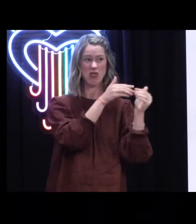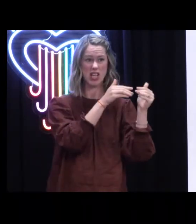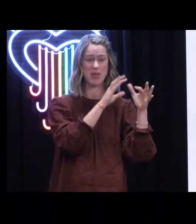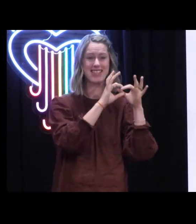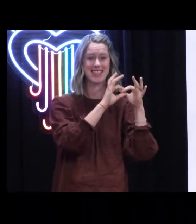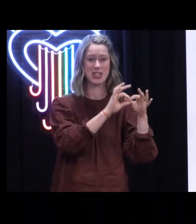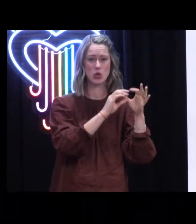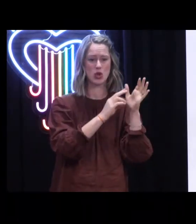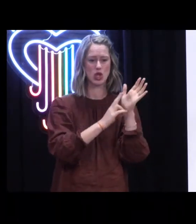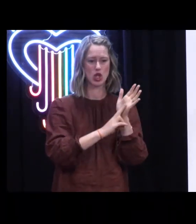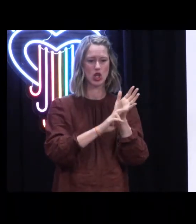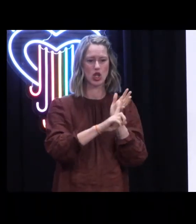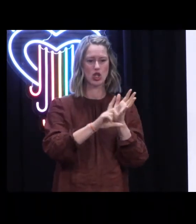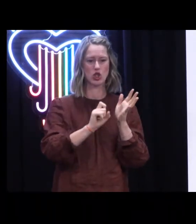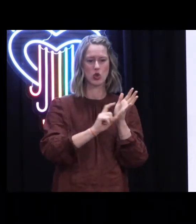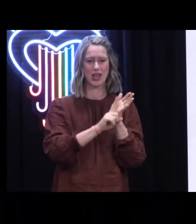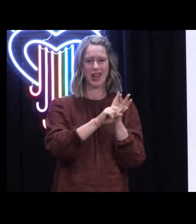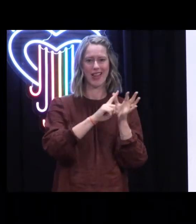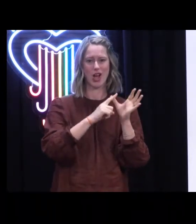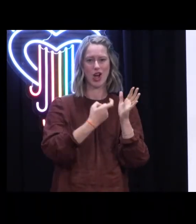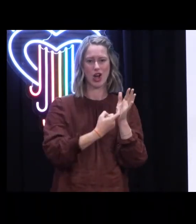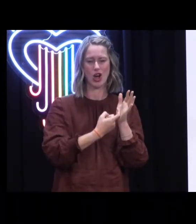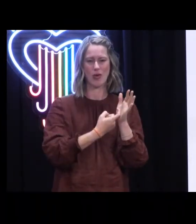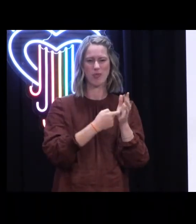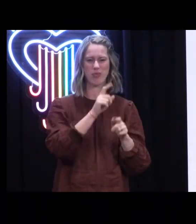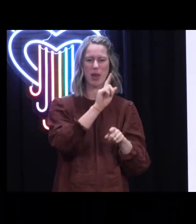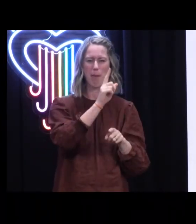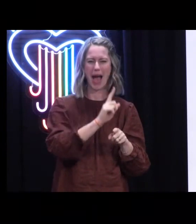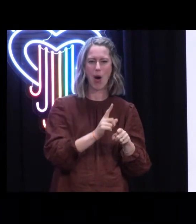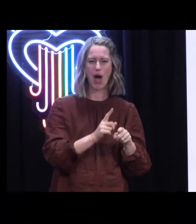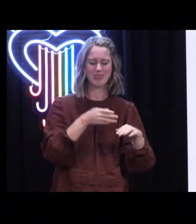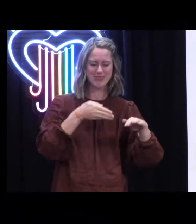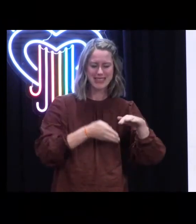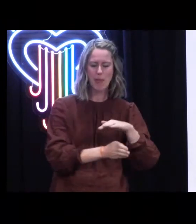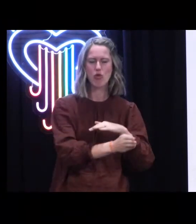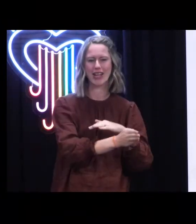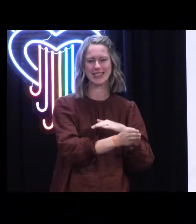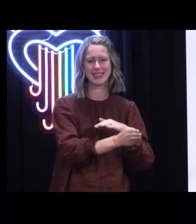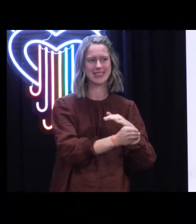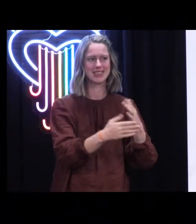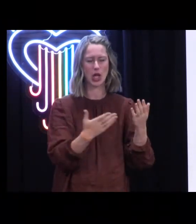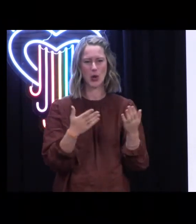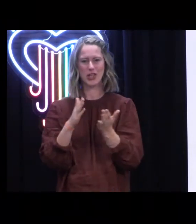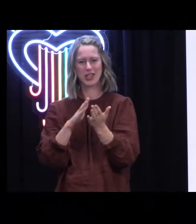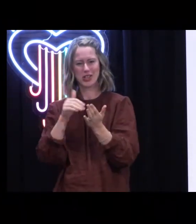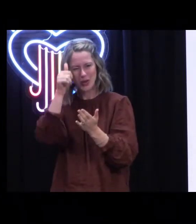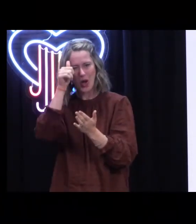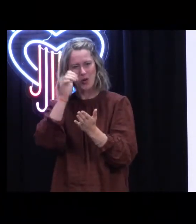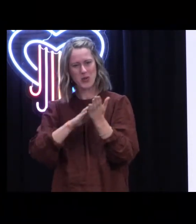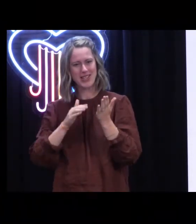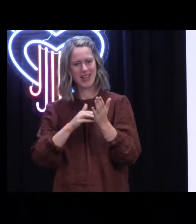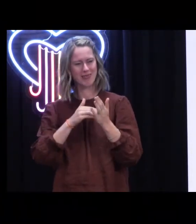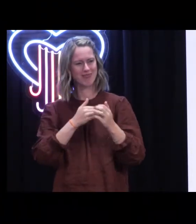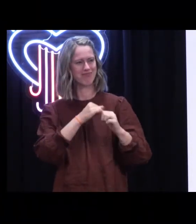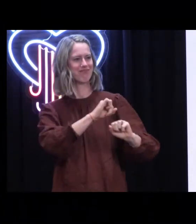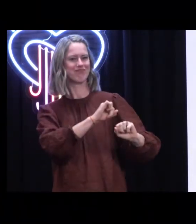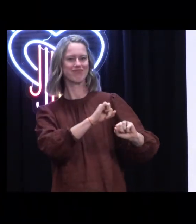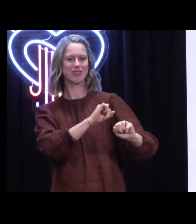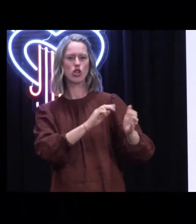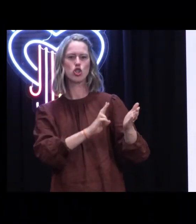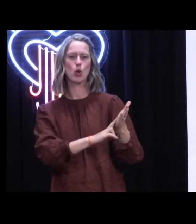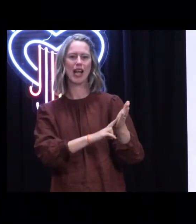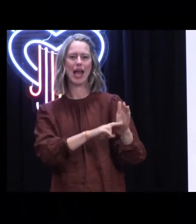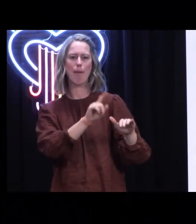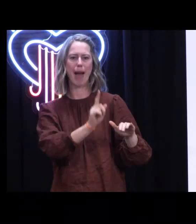are nuclear-powered submarines, and it will be very clear to all New Zealanders and to Australia why